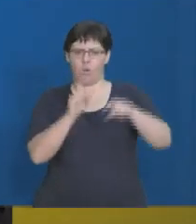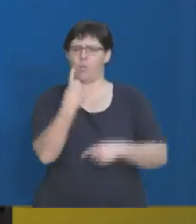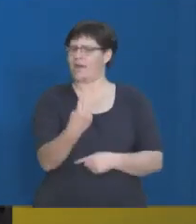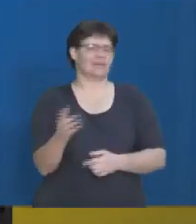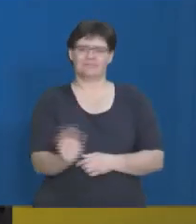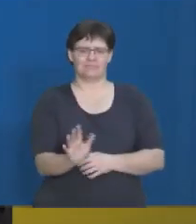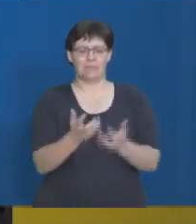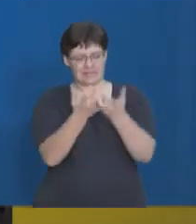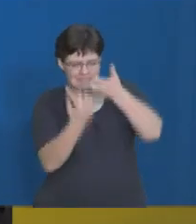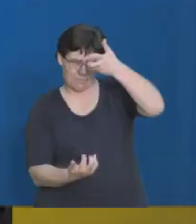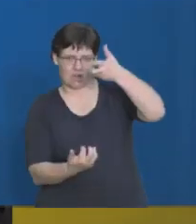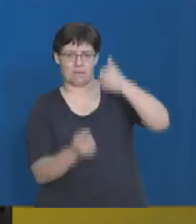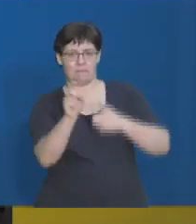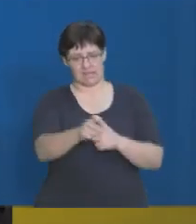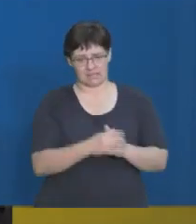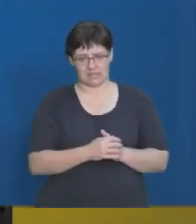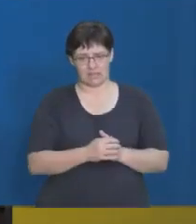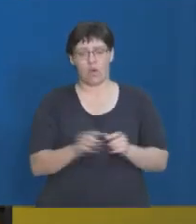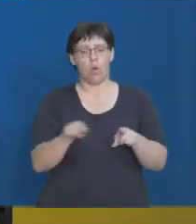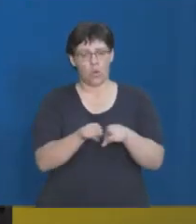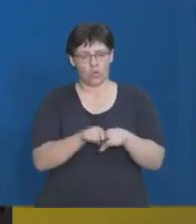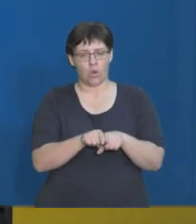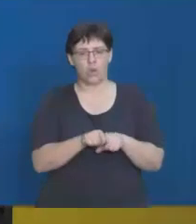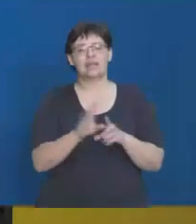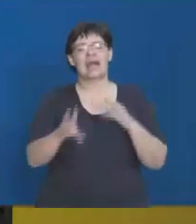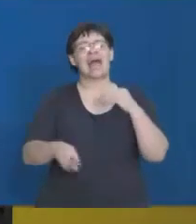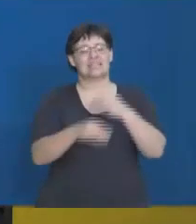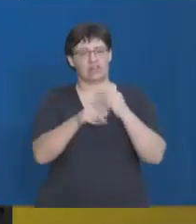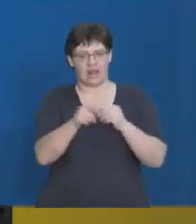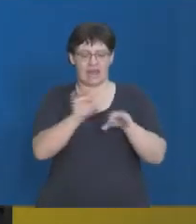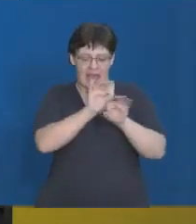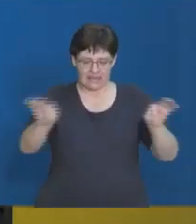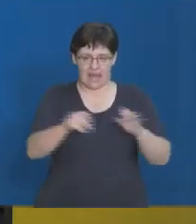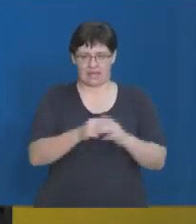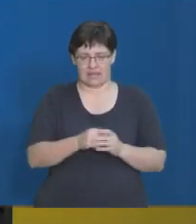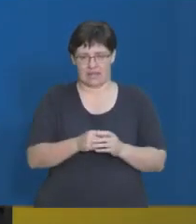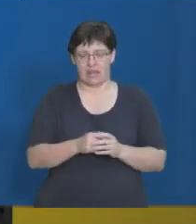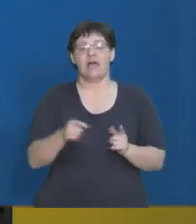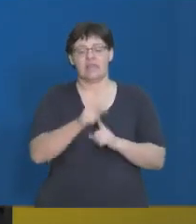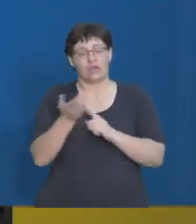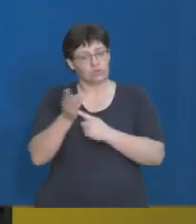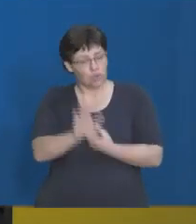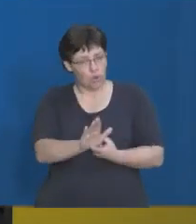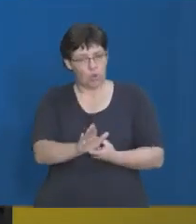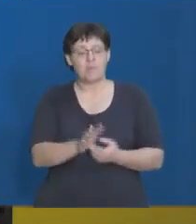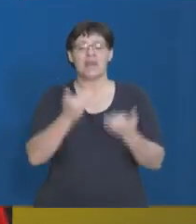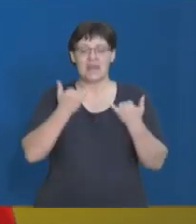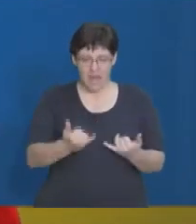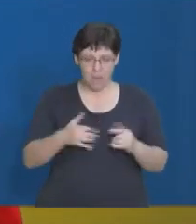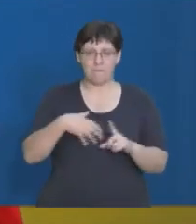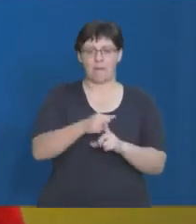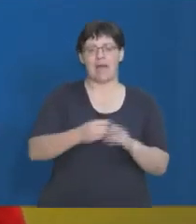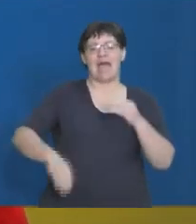Please separate them, and you can even write additional part and underline. Then you need to show that you are now tackling